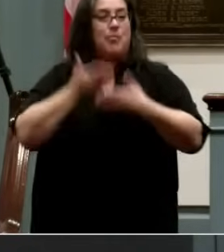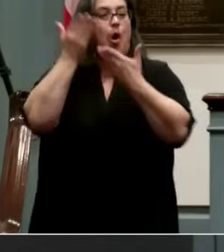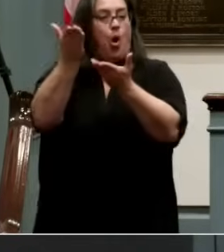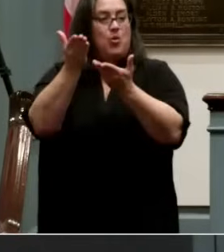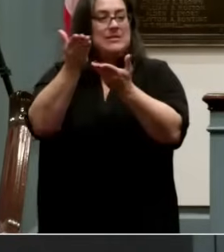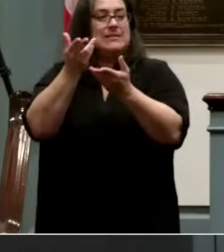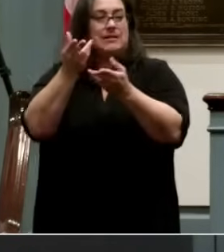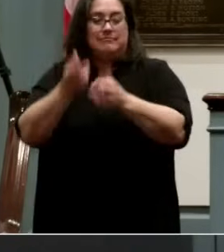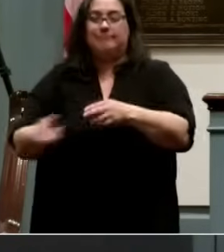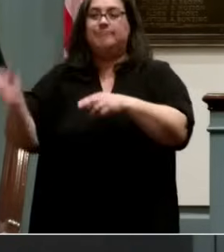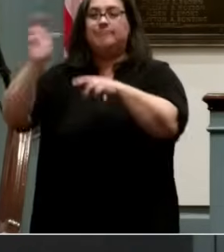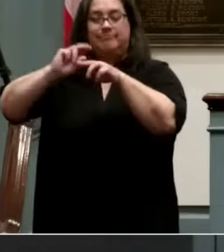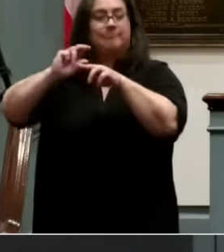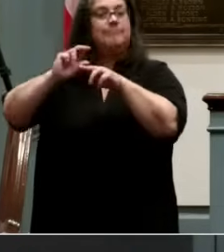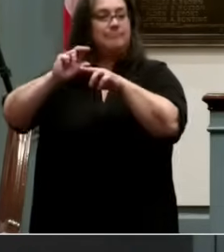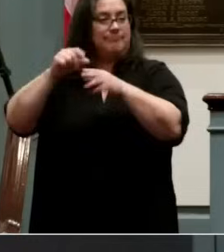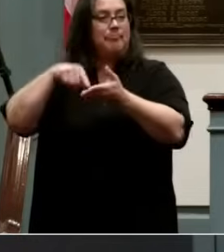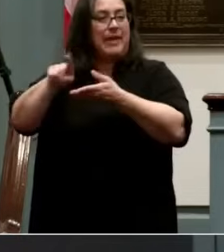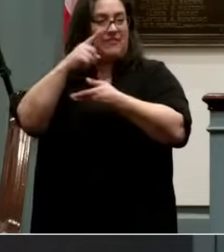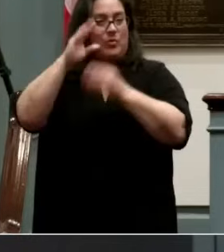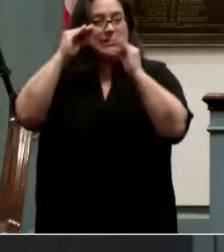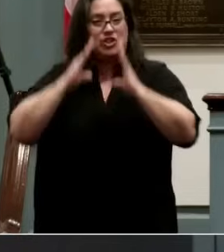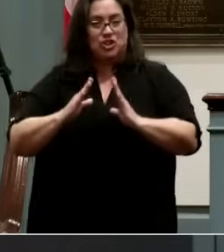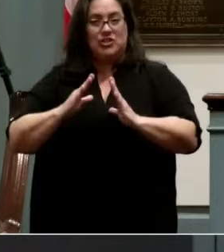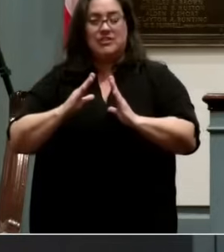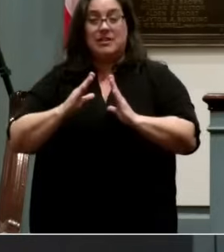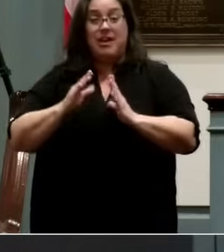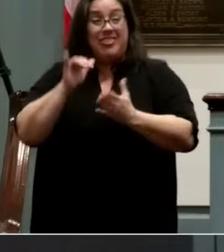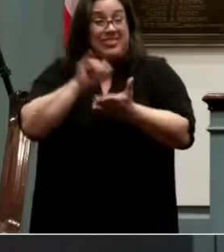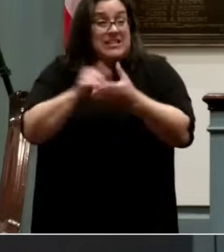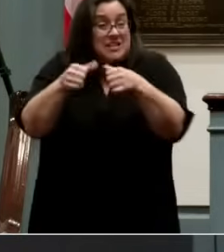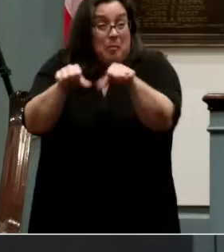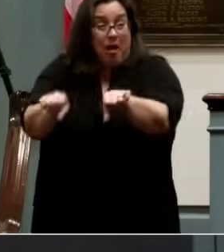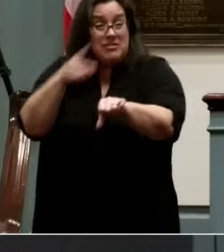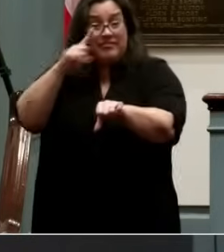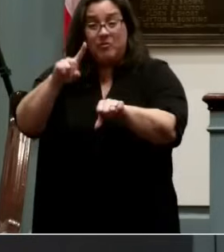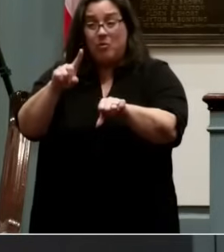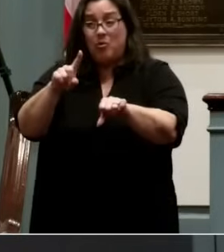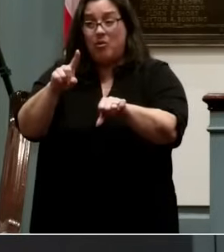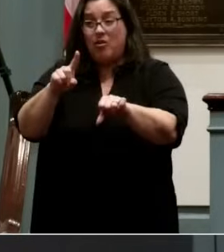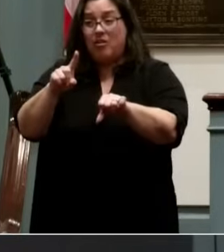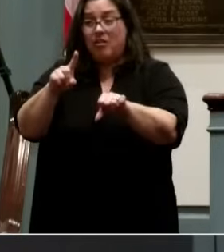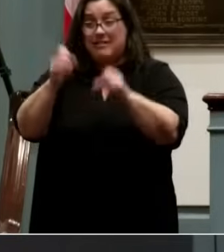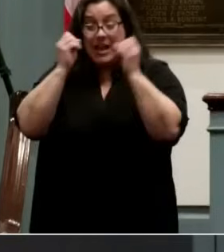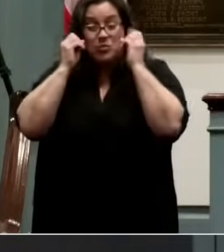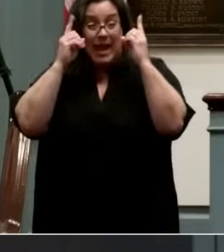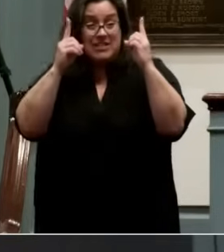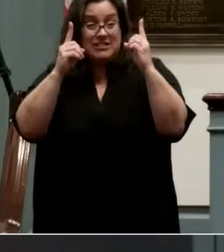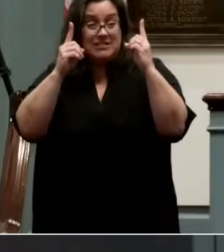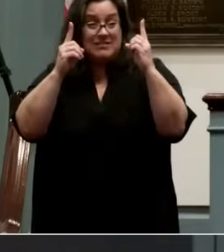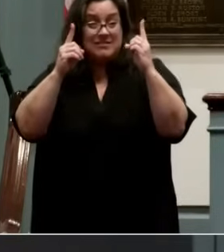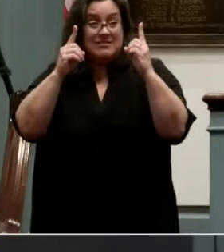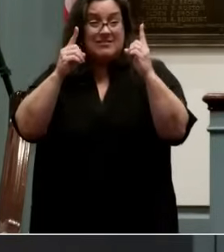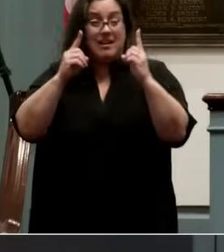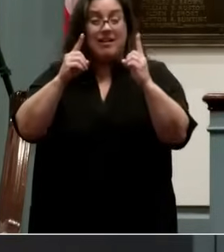our teachers. This will be a down payment on the work of the Public Education Compensation Committee. The committee